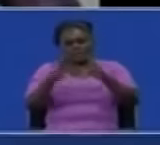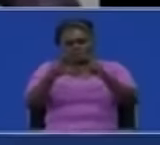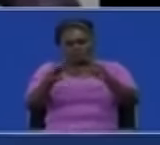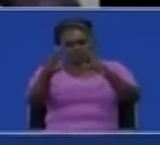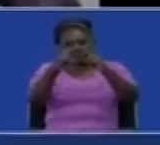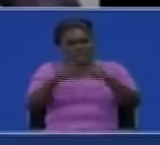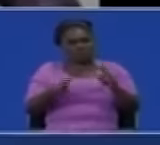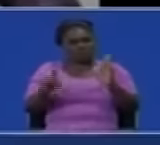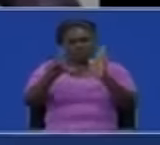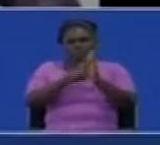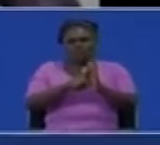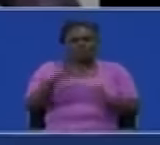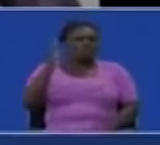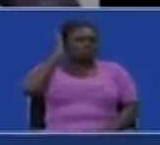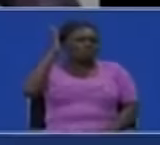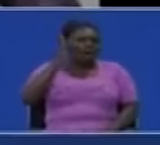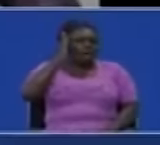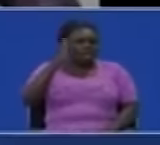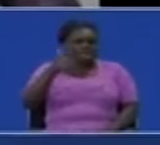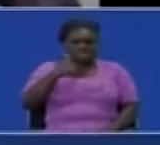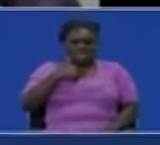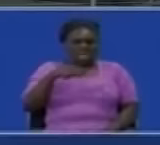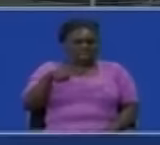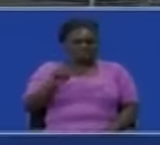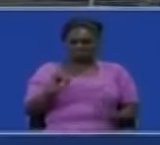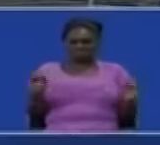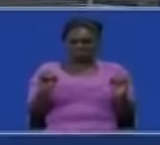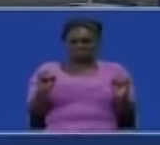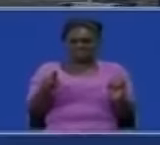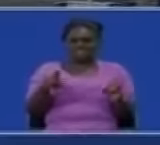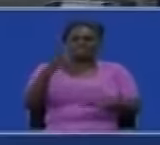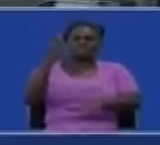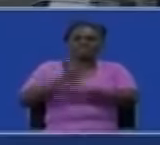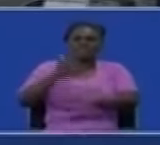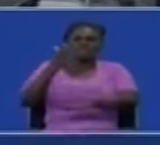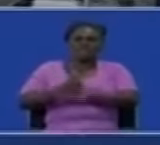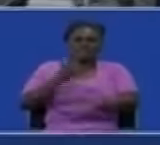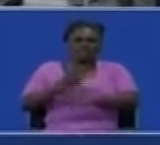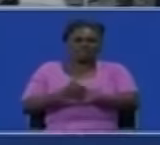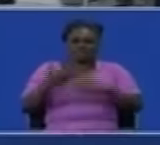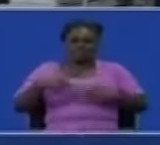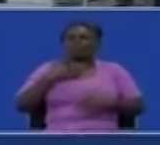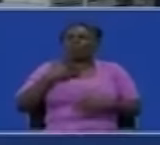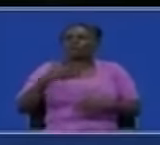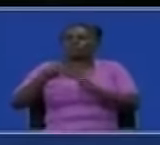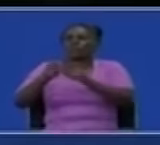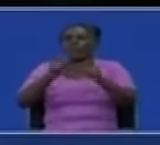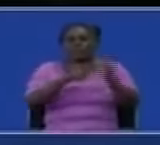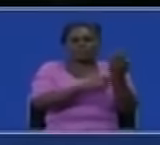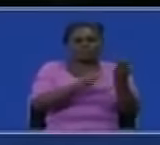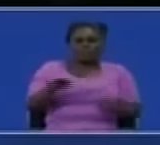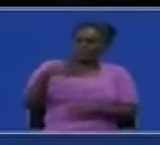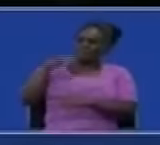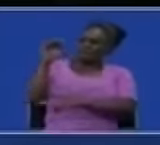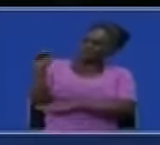Duale insists he has nothing to do with the audio clip, claiming it is a concoction of falsehoods by his political competitors. And I